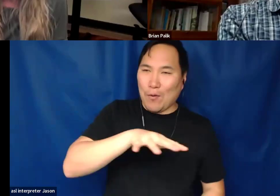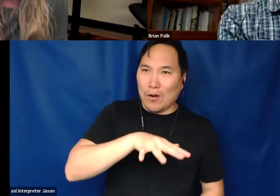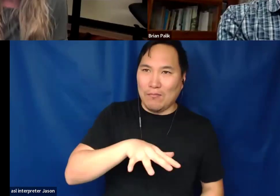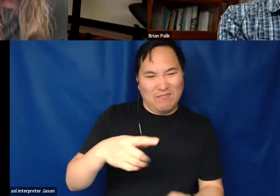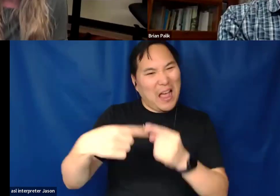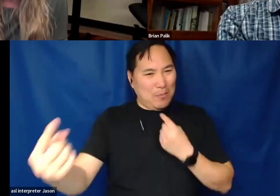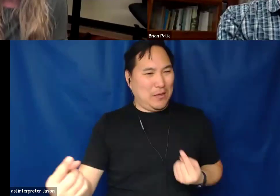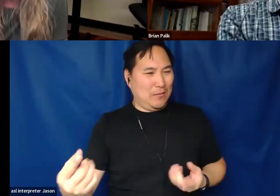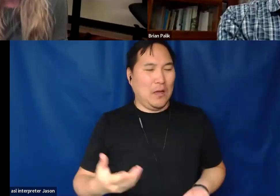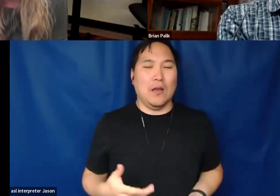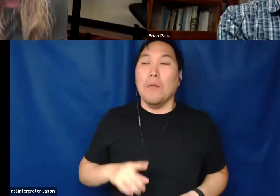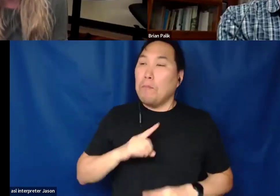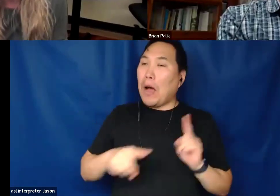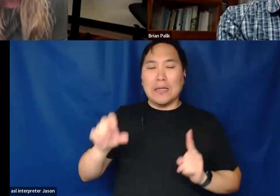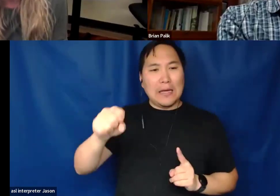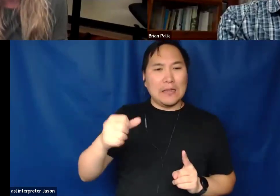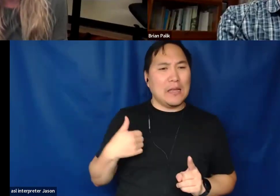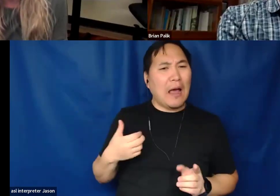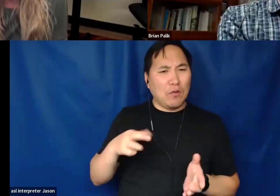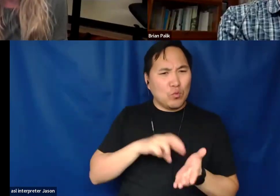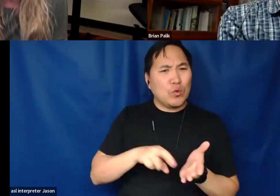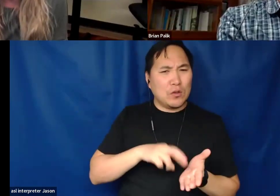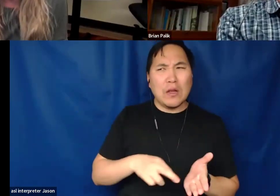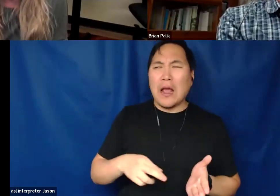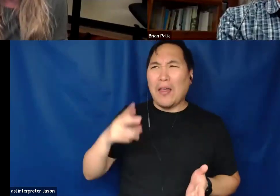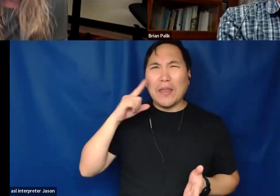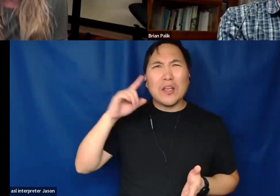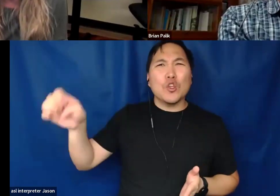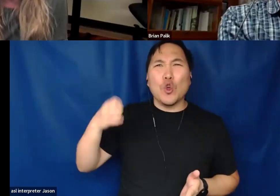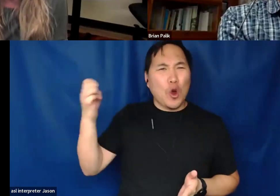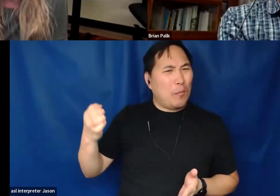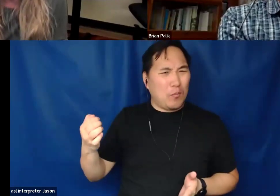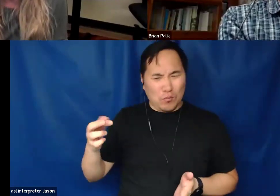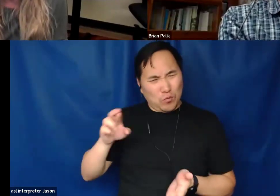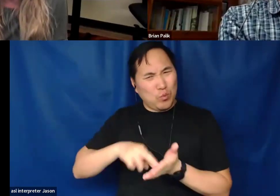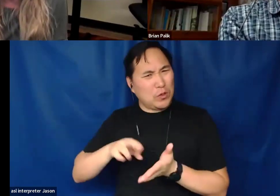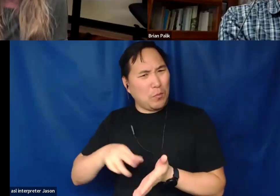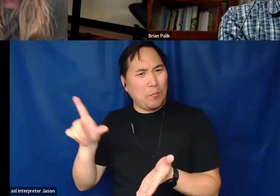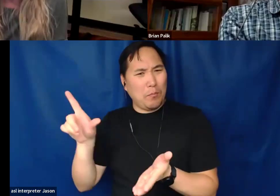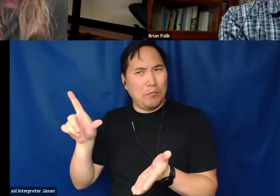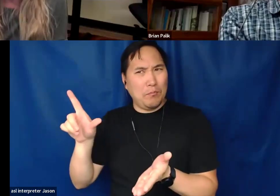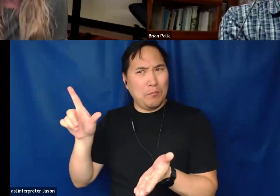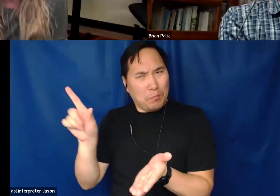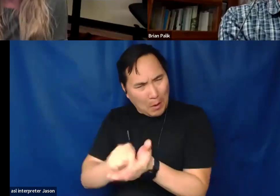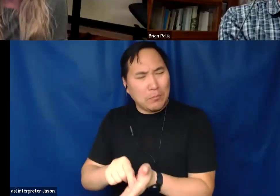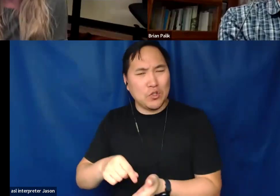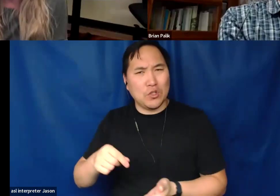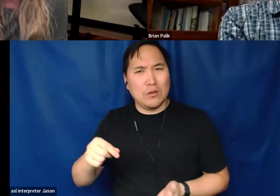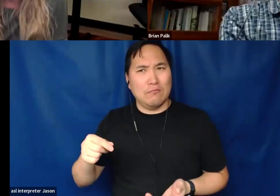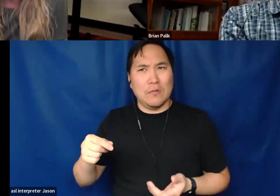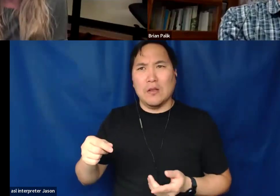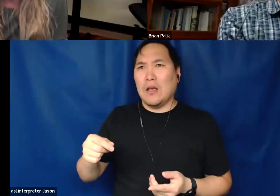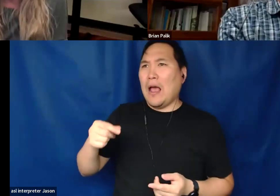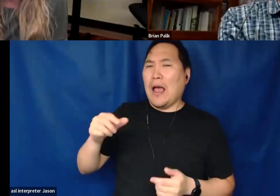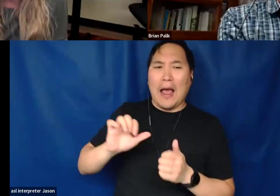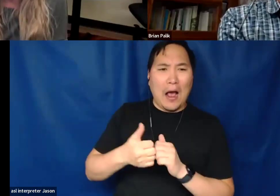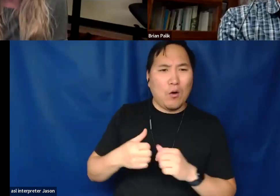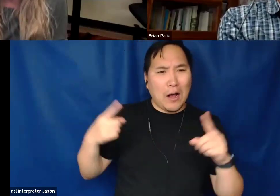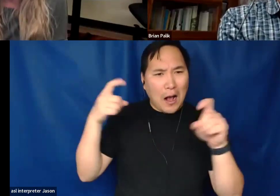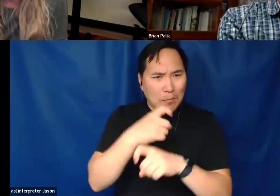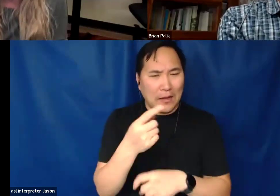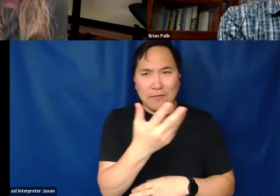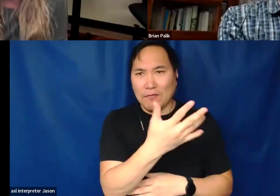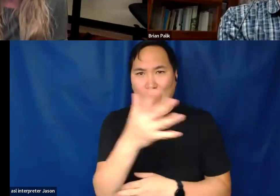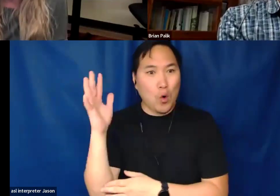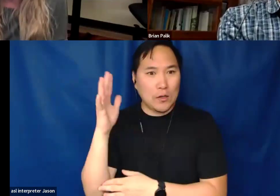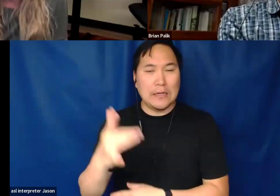there's nice research, and a paper just came out of somewhere in Europe, I can't remember, that talks about complex size and age structure forests as being more stable